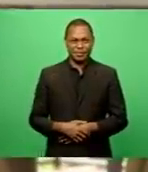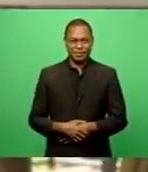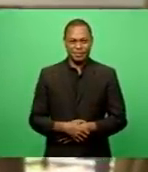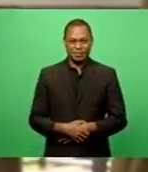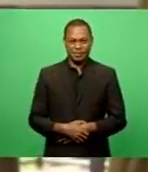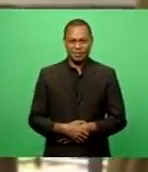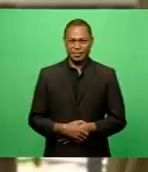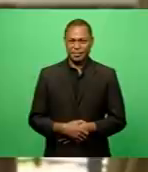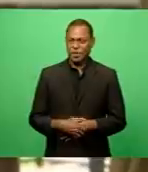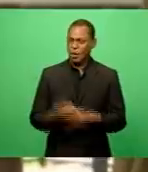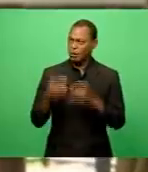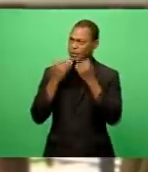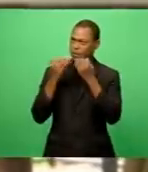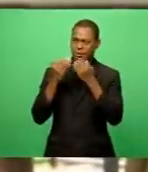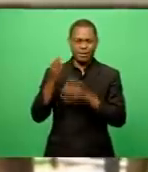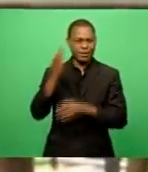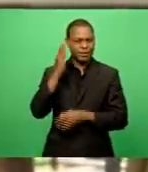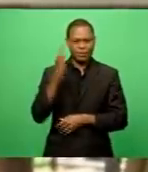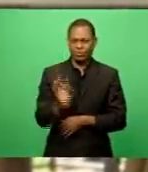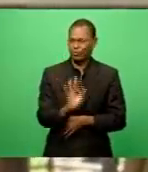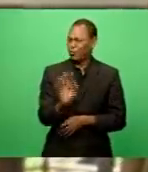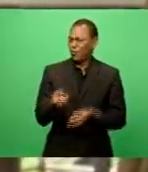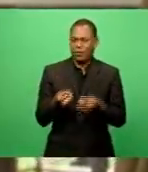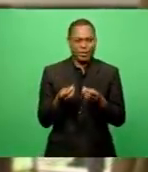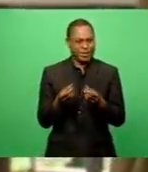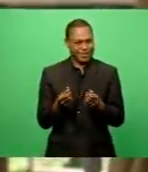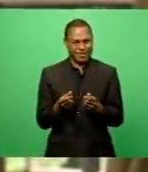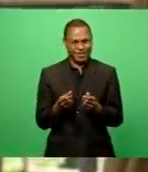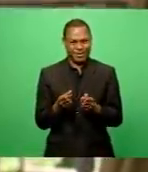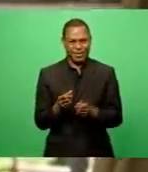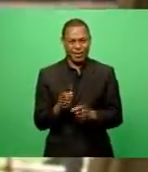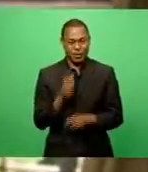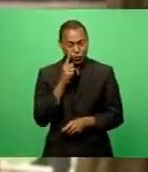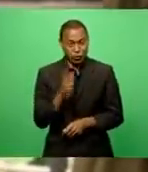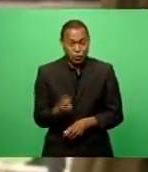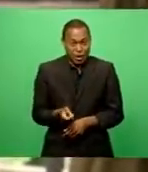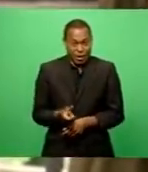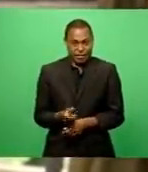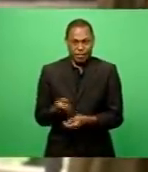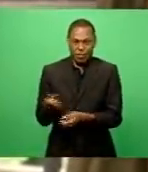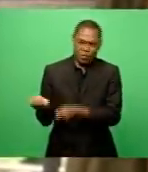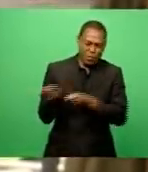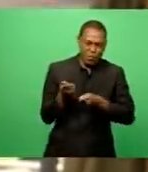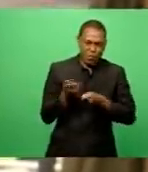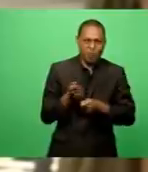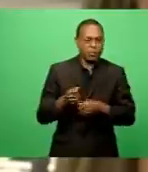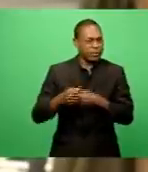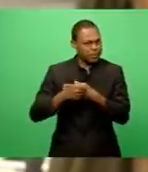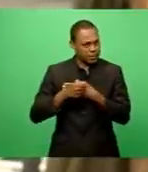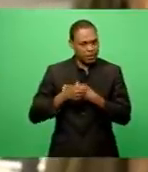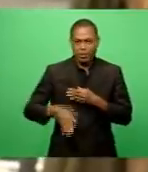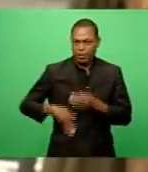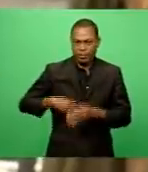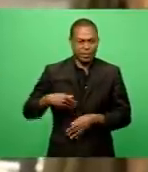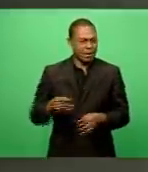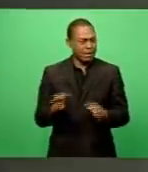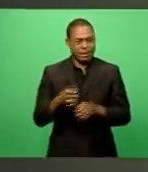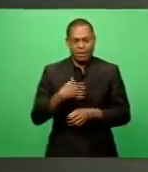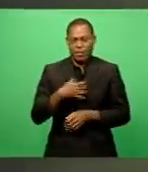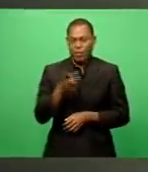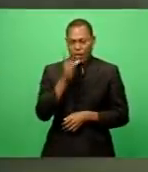I thank the school. It was not an easy task looking after us. We were brought here to be safe, and there is nothing more we can do but thank